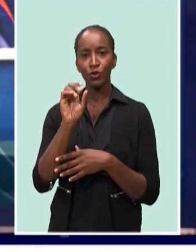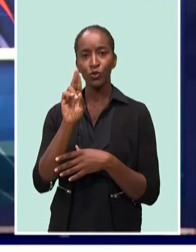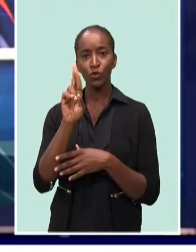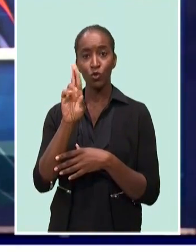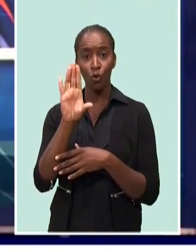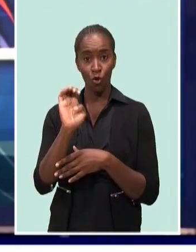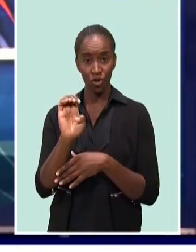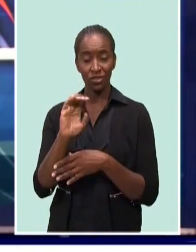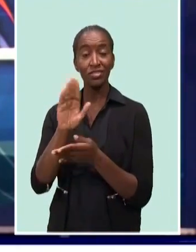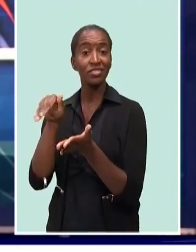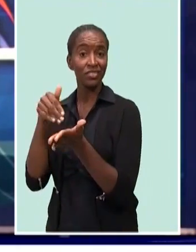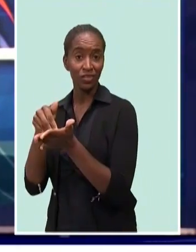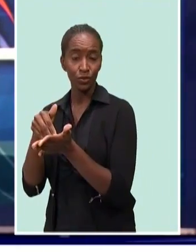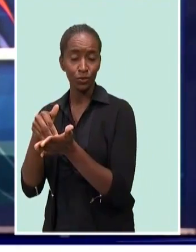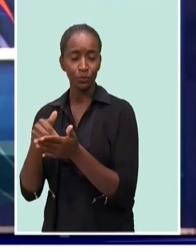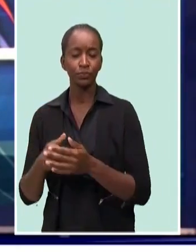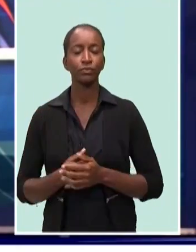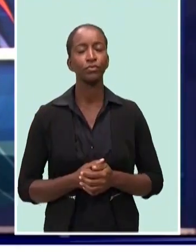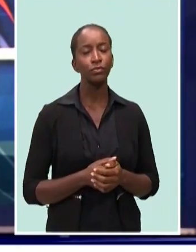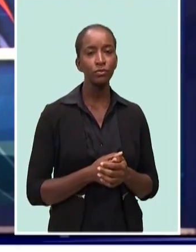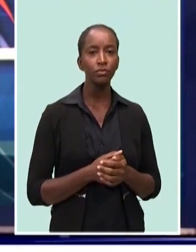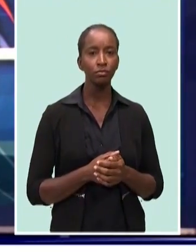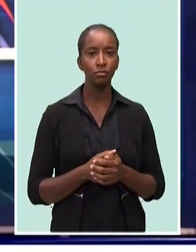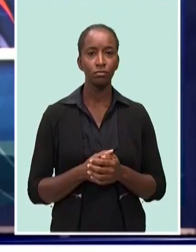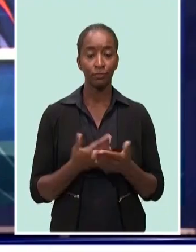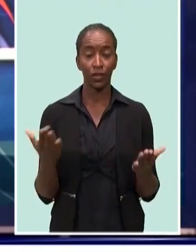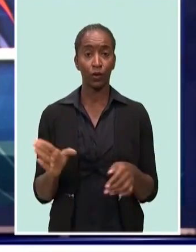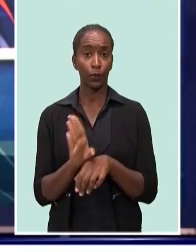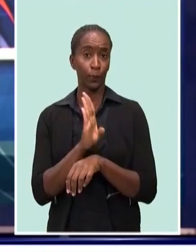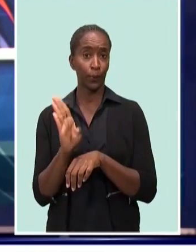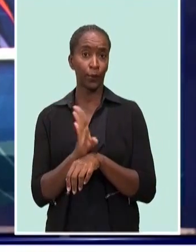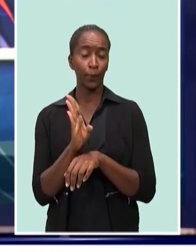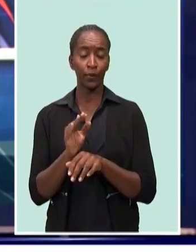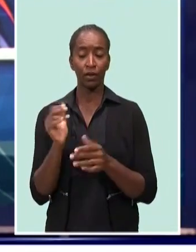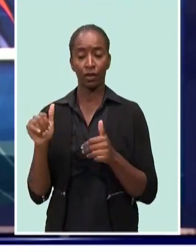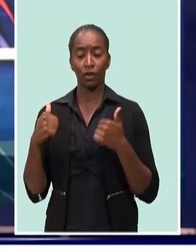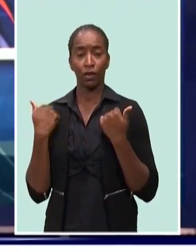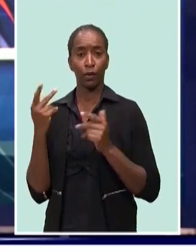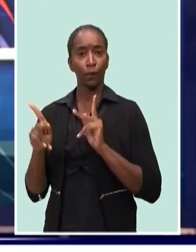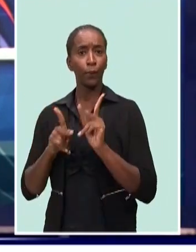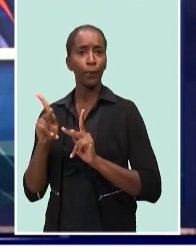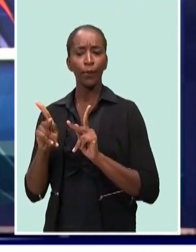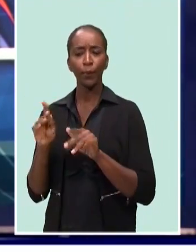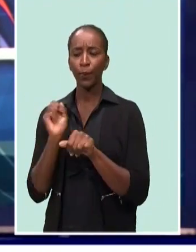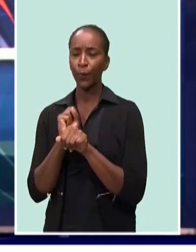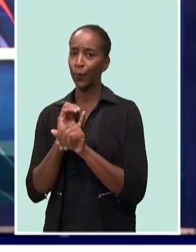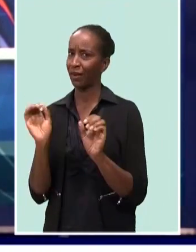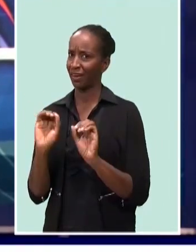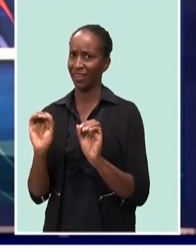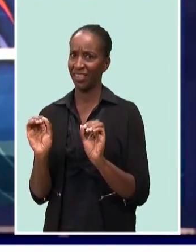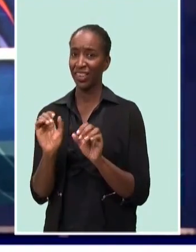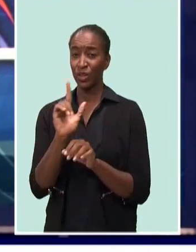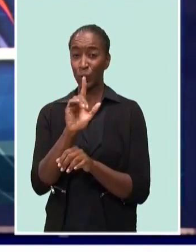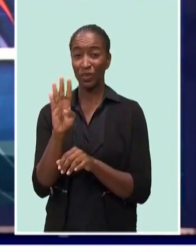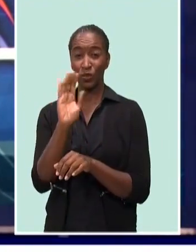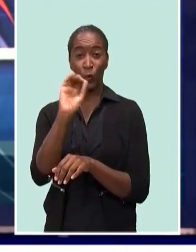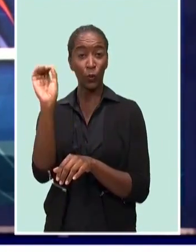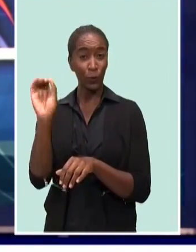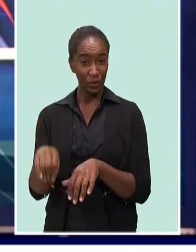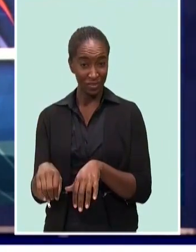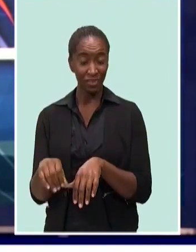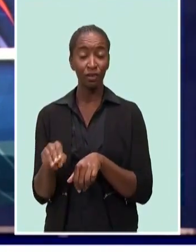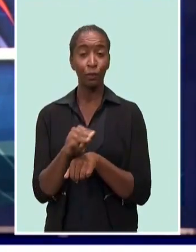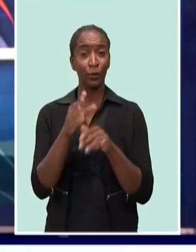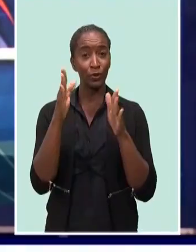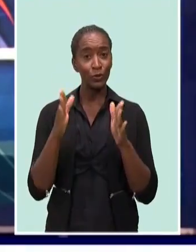youth unemployment in Barbados stands at a staggering 24%. It's a number Minister of Small Business, Entrepreneurship and Commerce Dwight